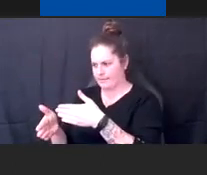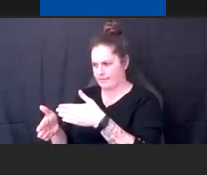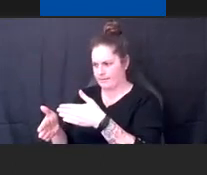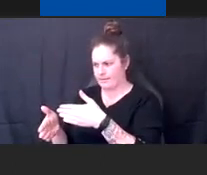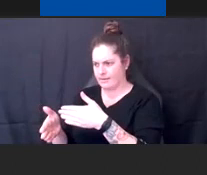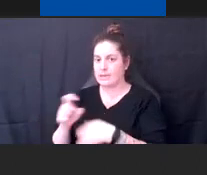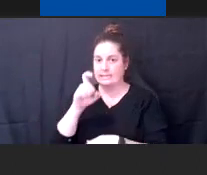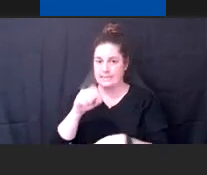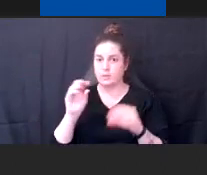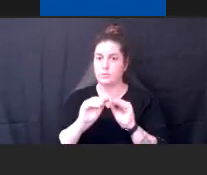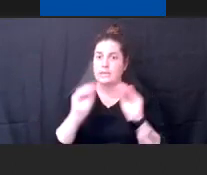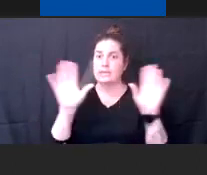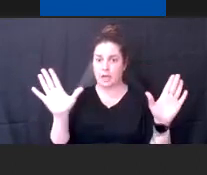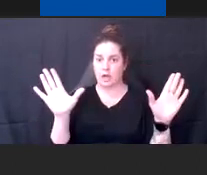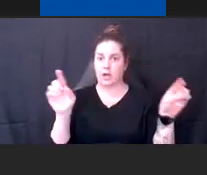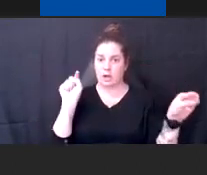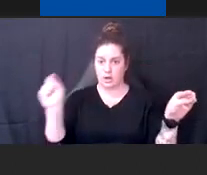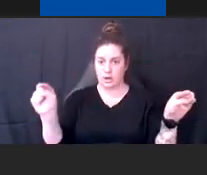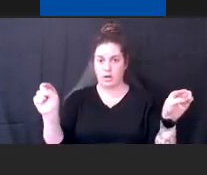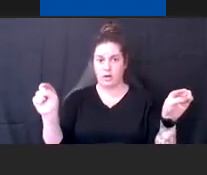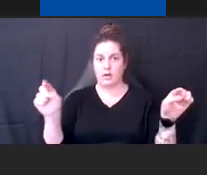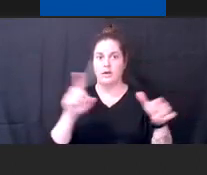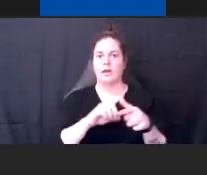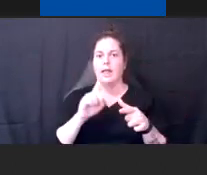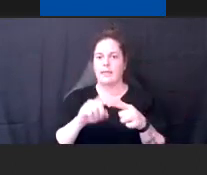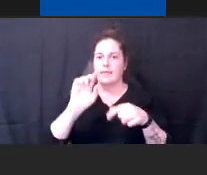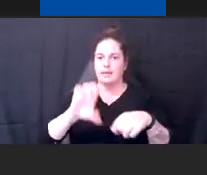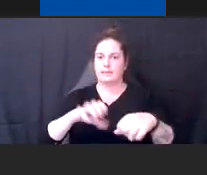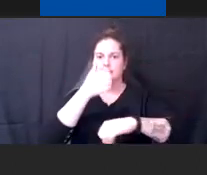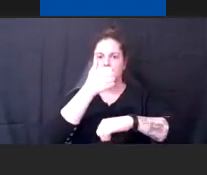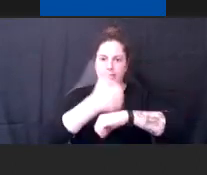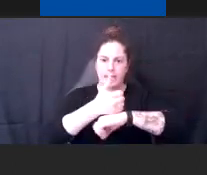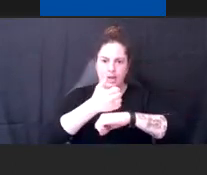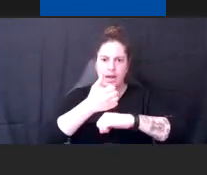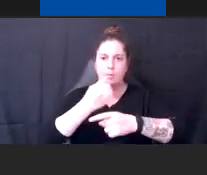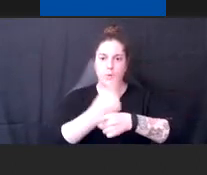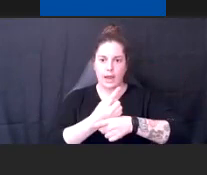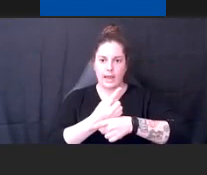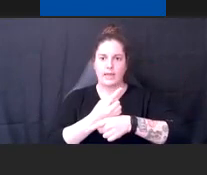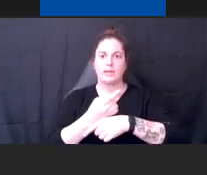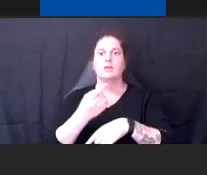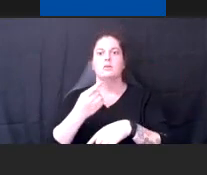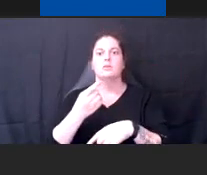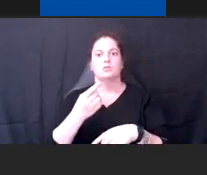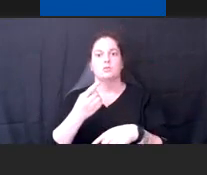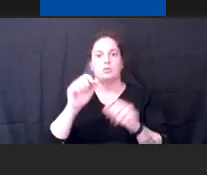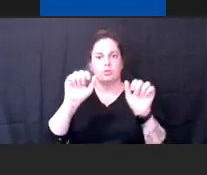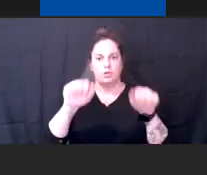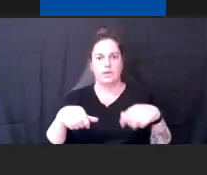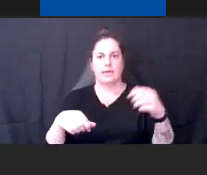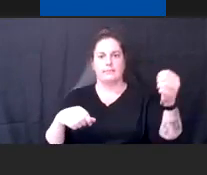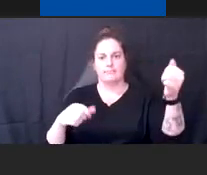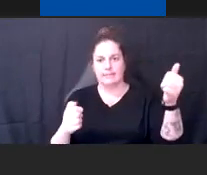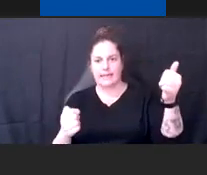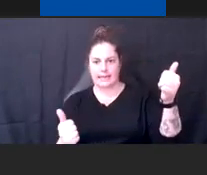Okay. And then you have to arrange your conversion factor so that you cancel properly. All right. And we'll